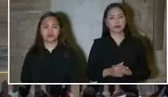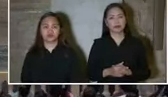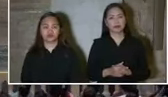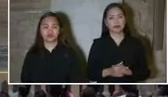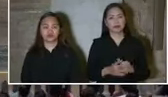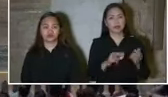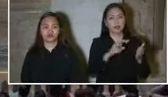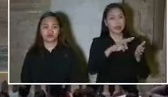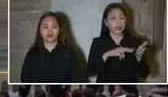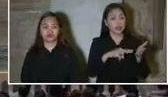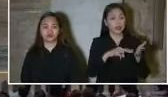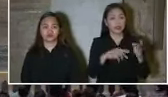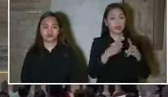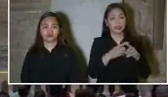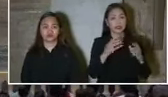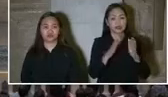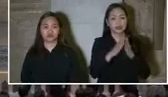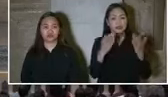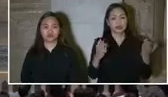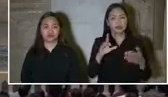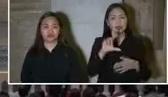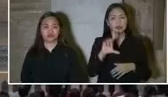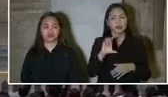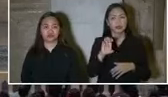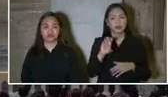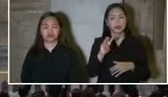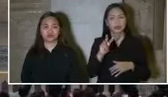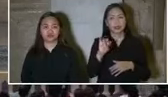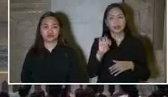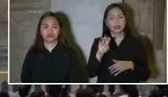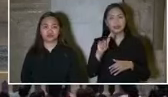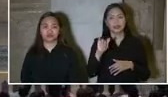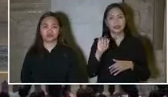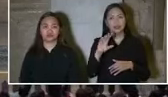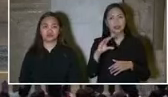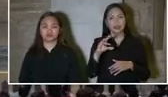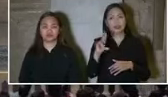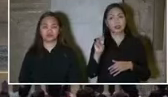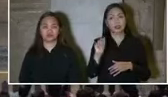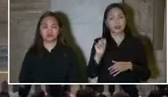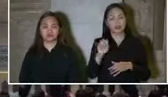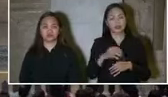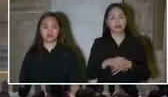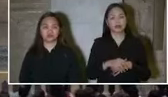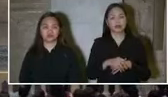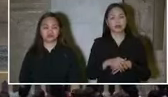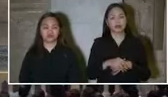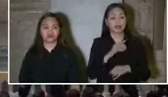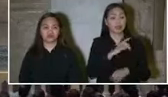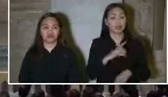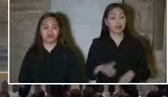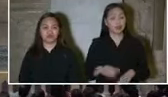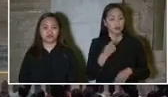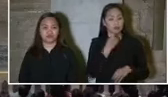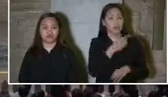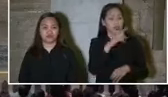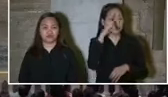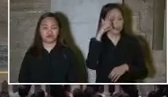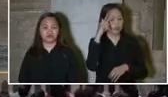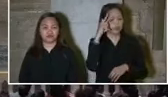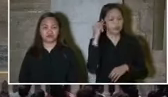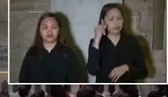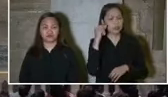A reading from the book of Leviticus. The Lord said to Moses, "Speak